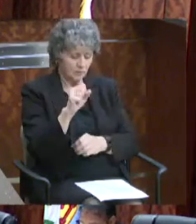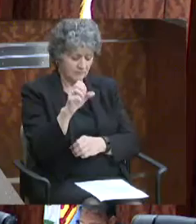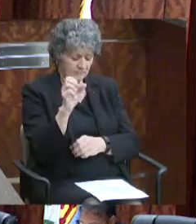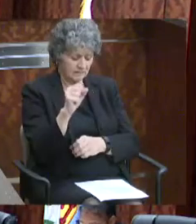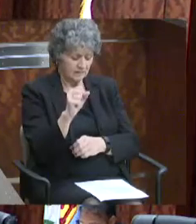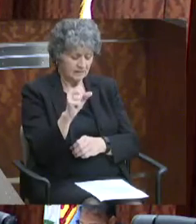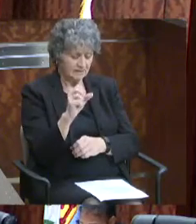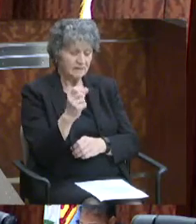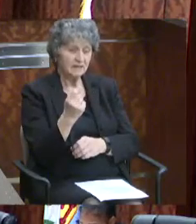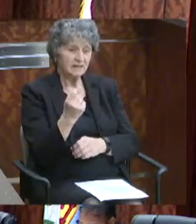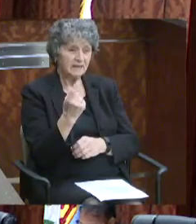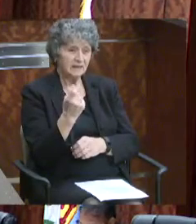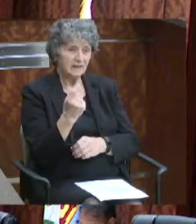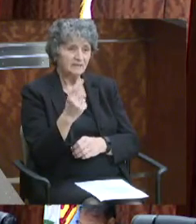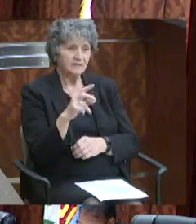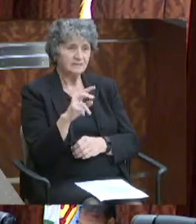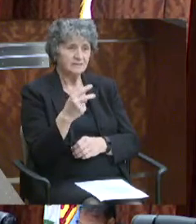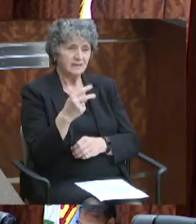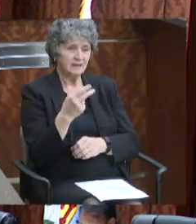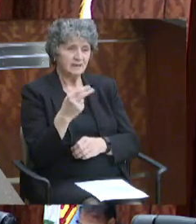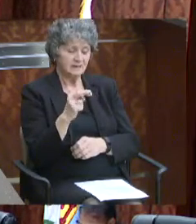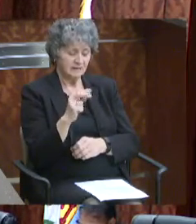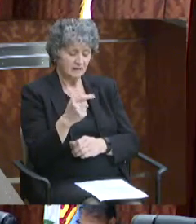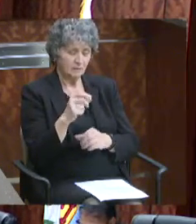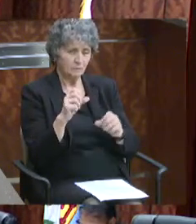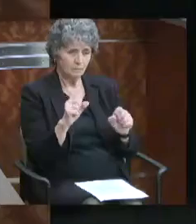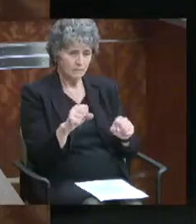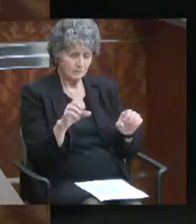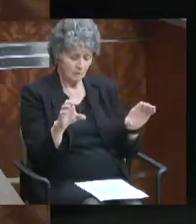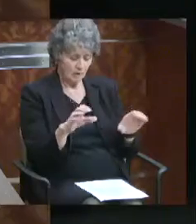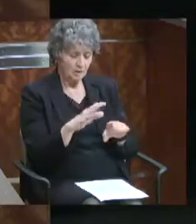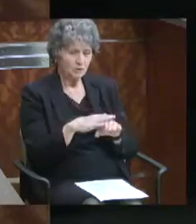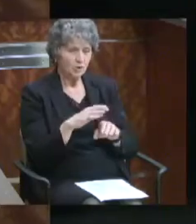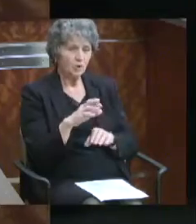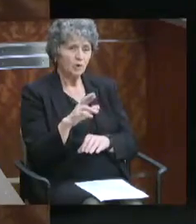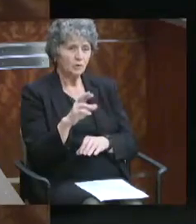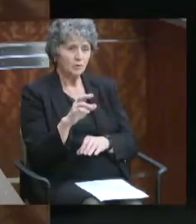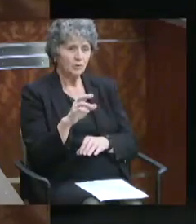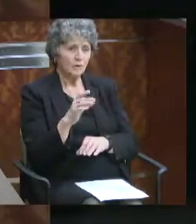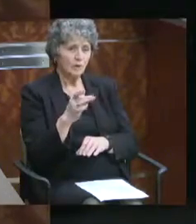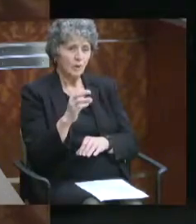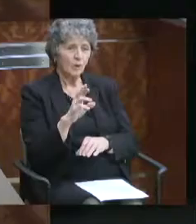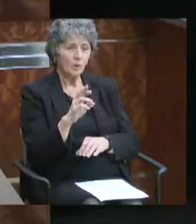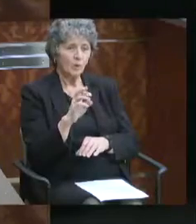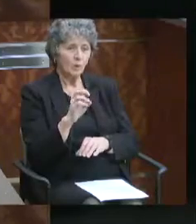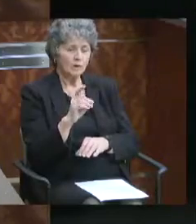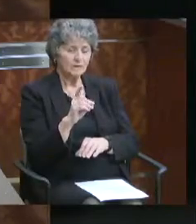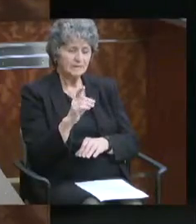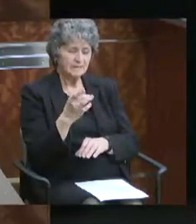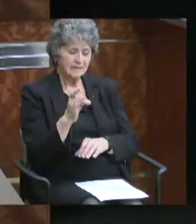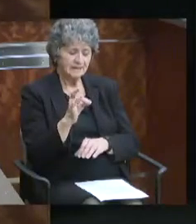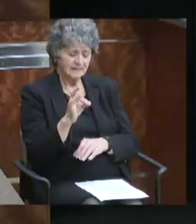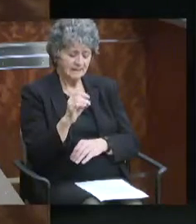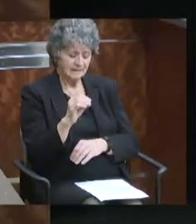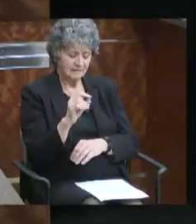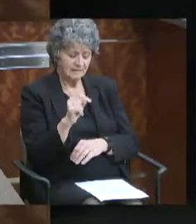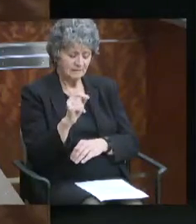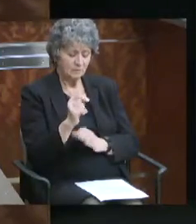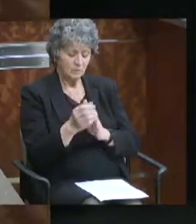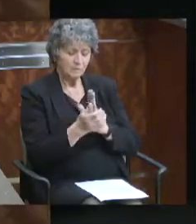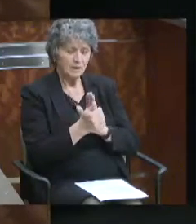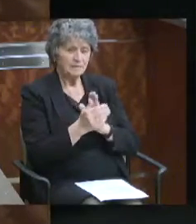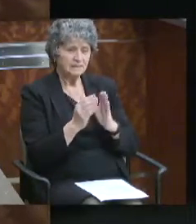number 11. This is the second public hearing with possible action on ordinance number 1880. An ordinance amending the city